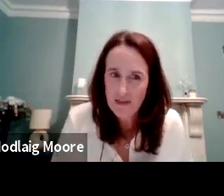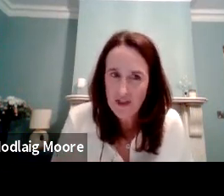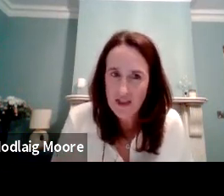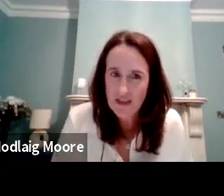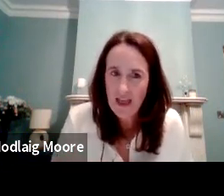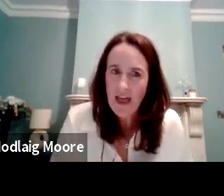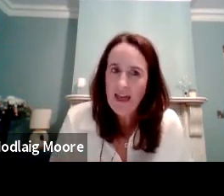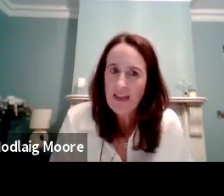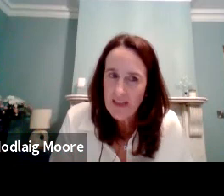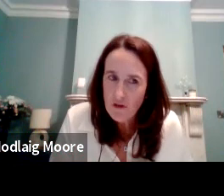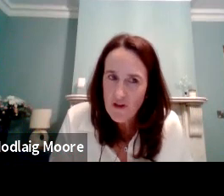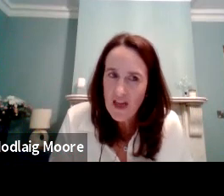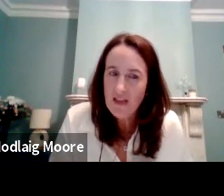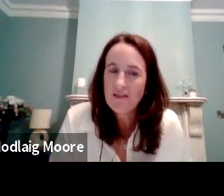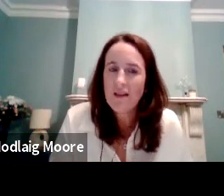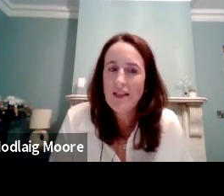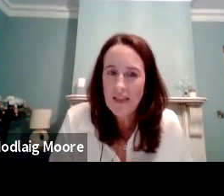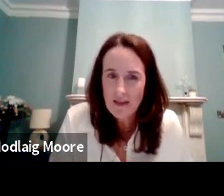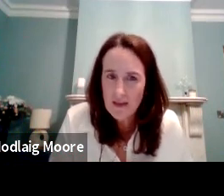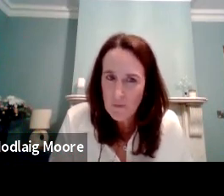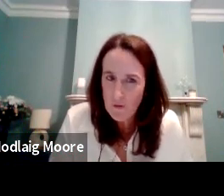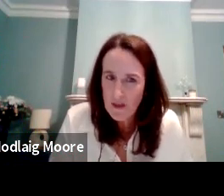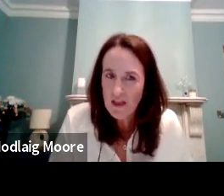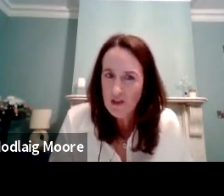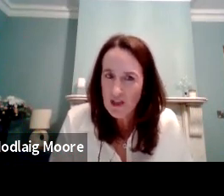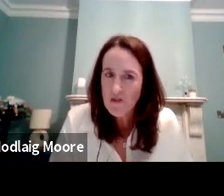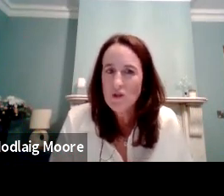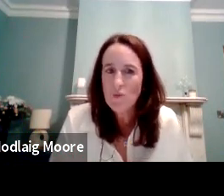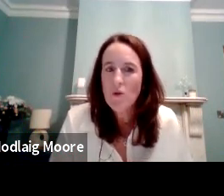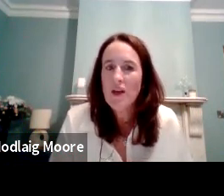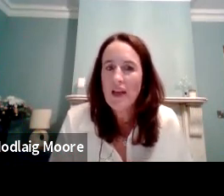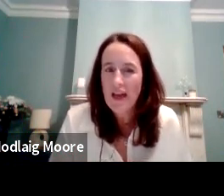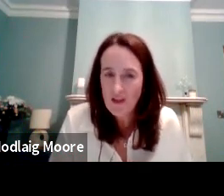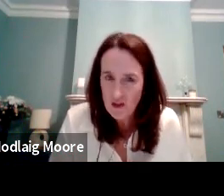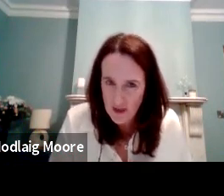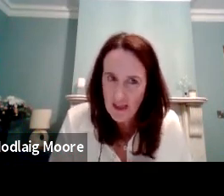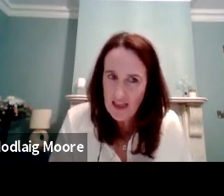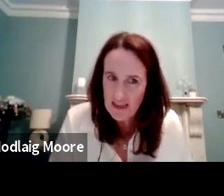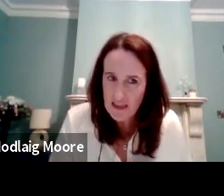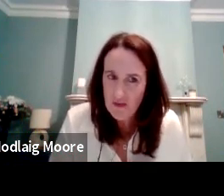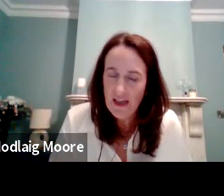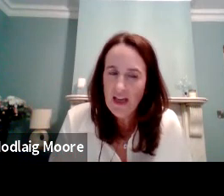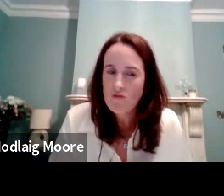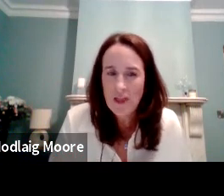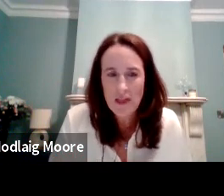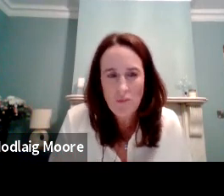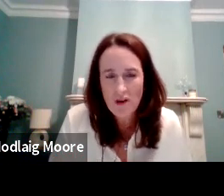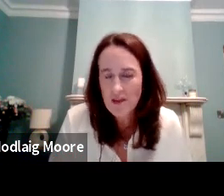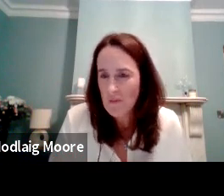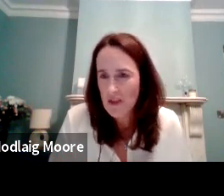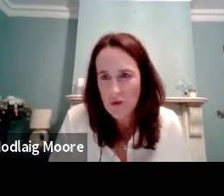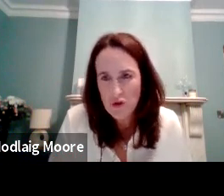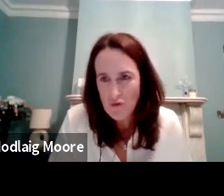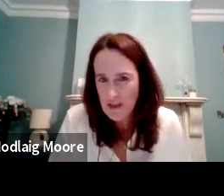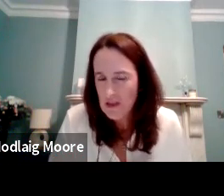pleasant activities. Get out for the exercise again, the smoking, cutting down the smoking and the drinking excessively. Really important